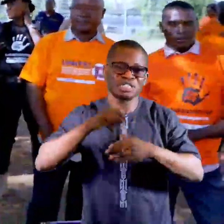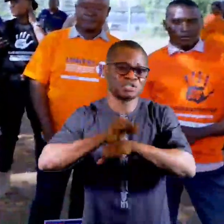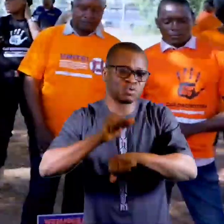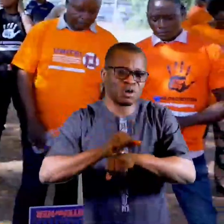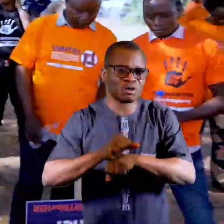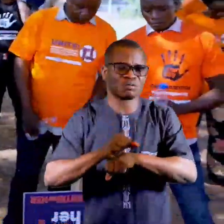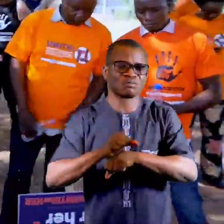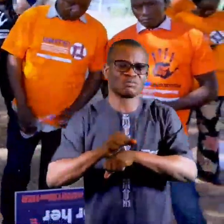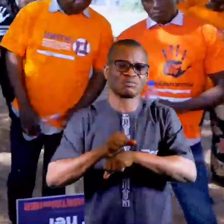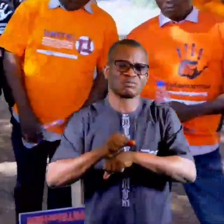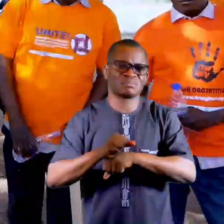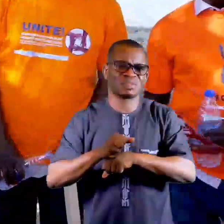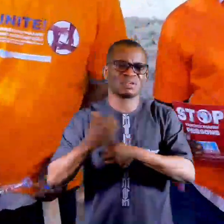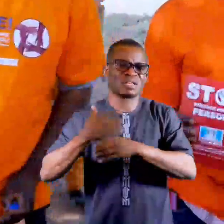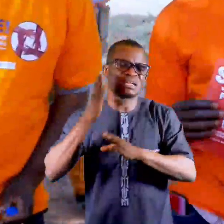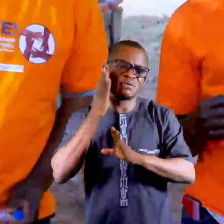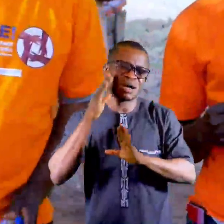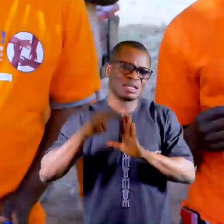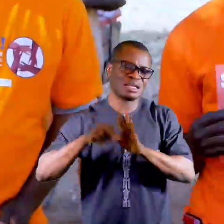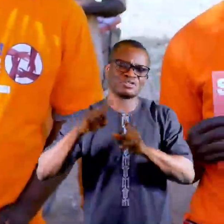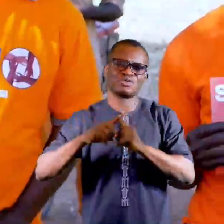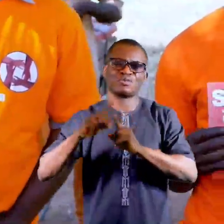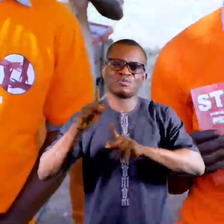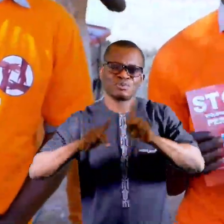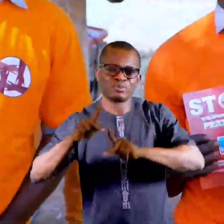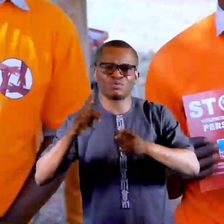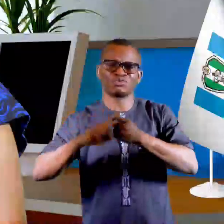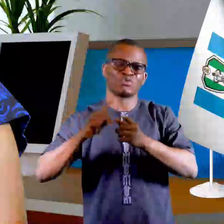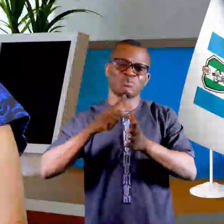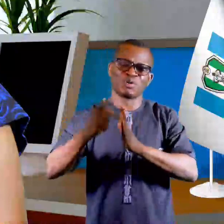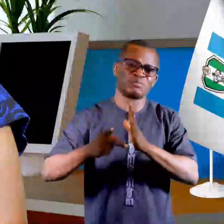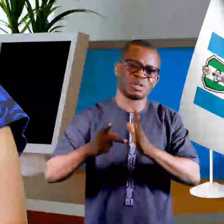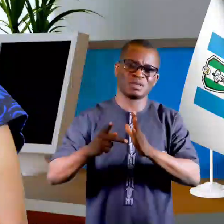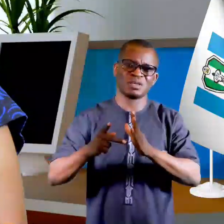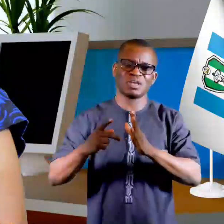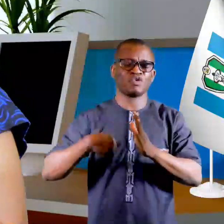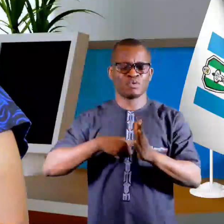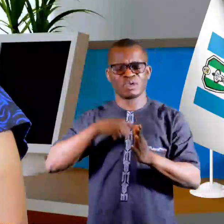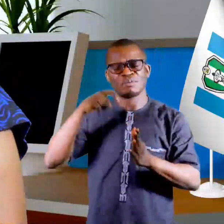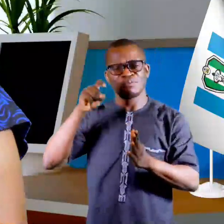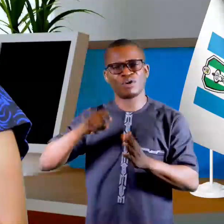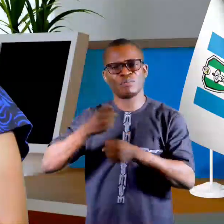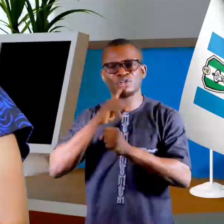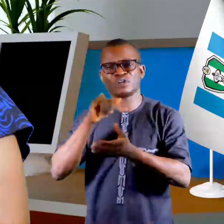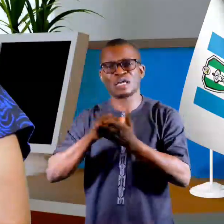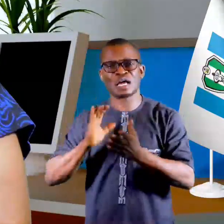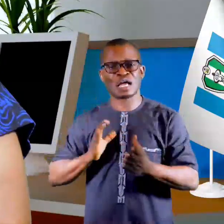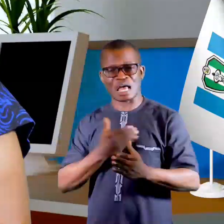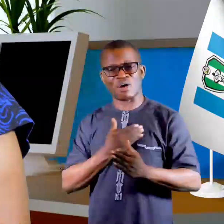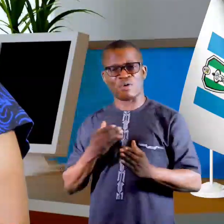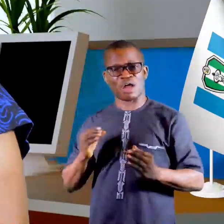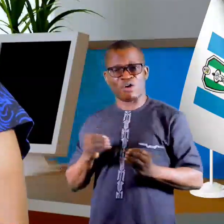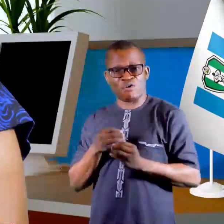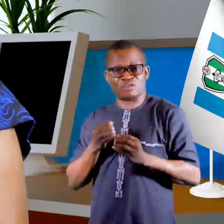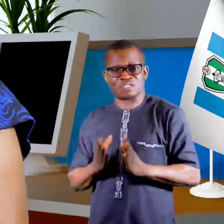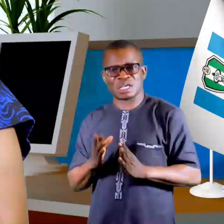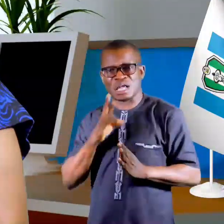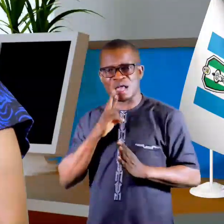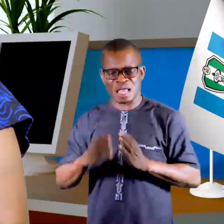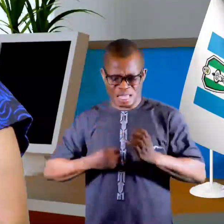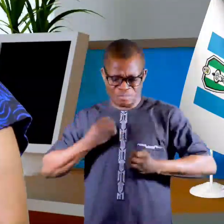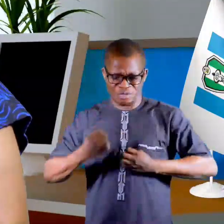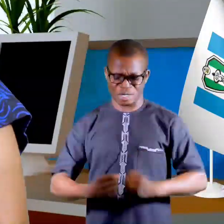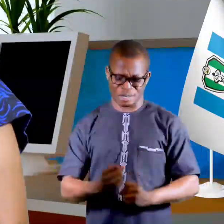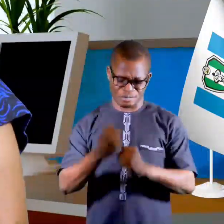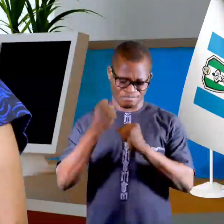and for the public, we need our officers to be emotionally and psychologically strong to go through with the